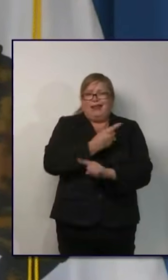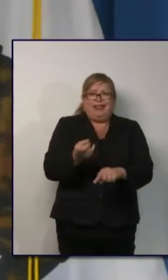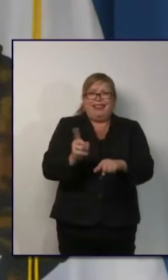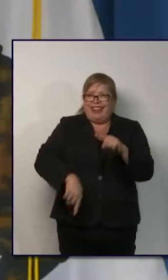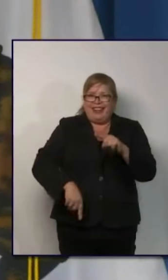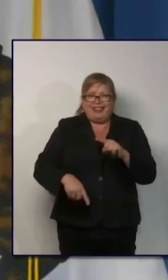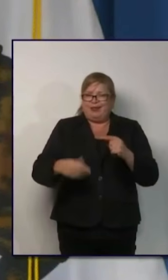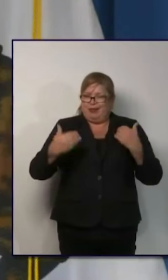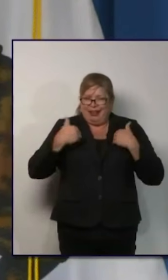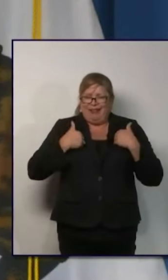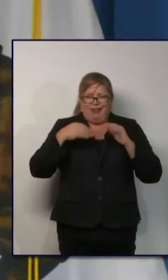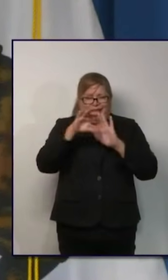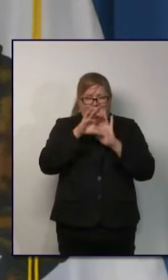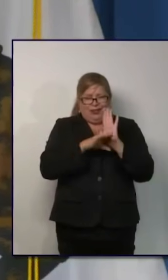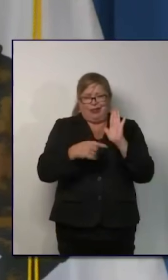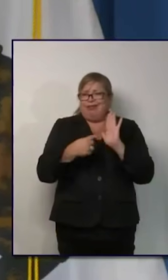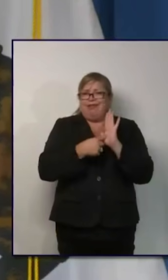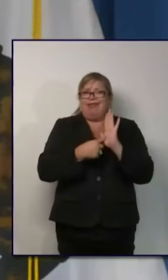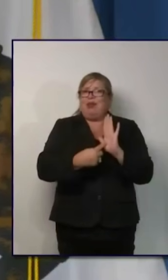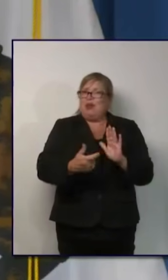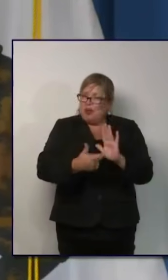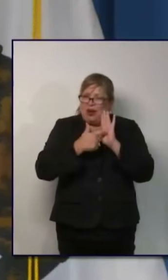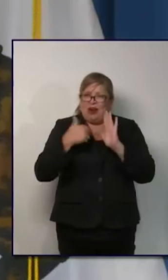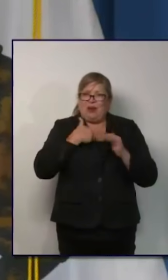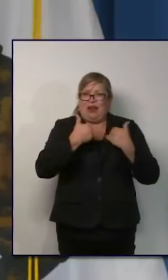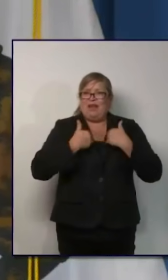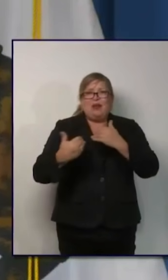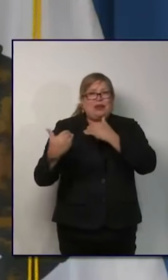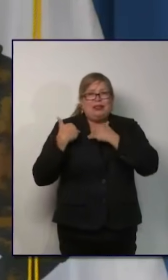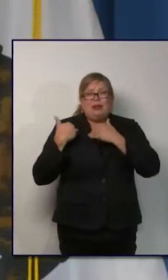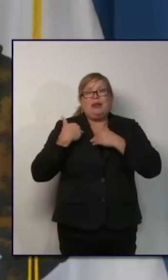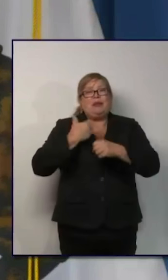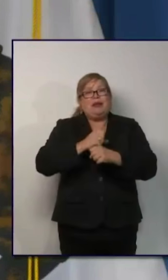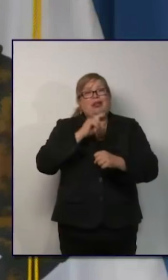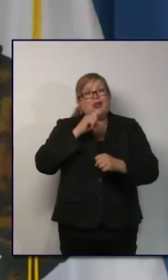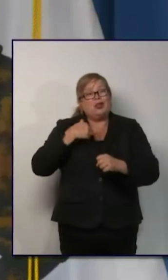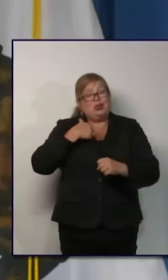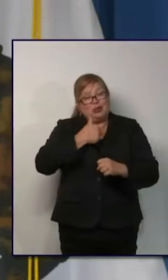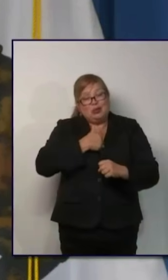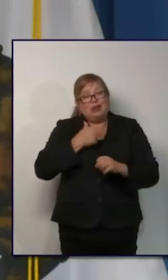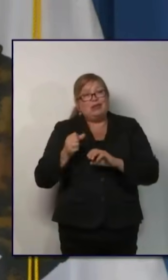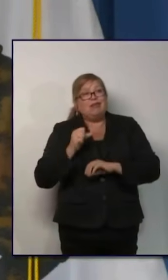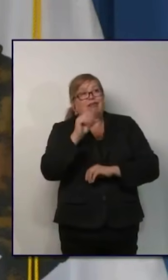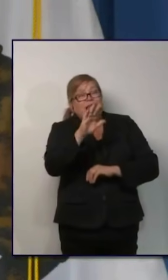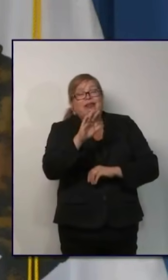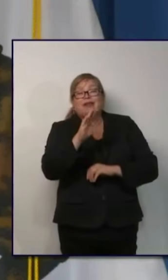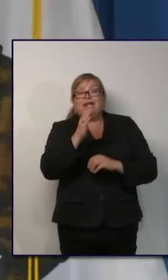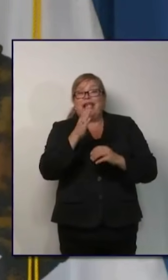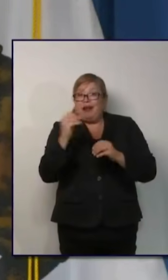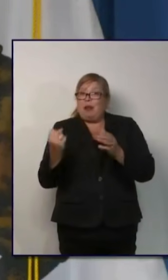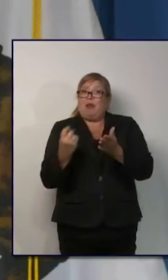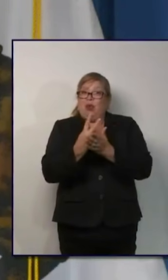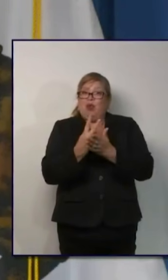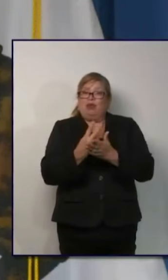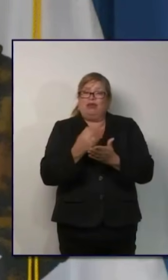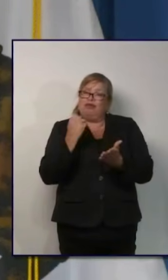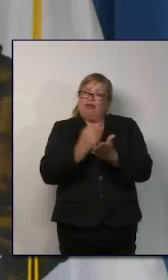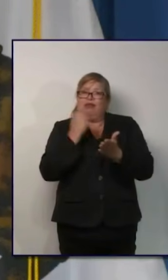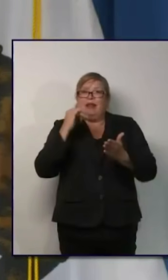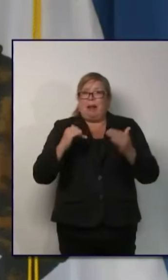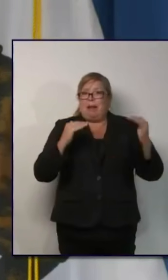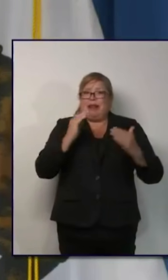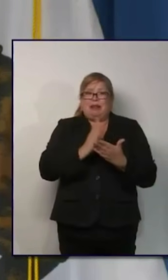foundational principle. It's a responsibility to submit and to approve a balanced budget. And that is